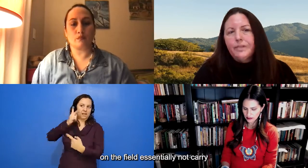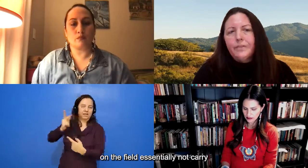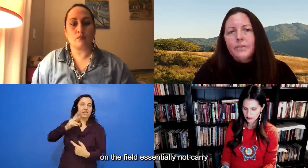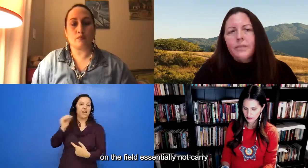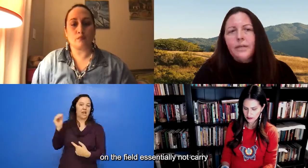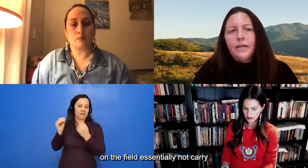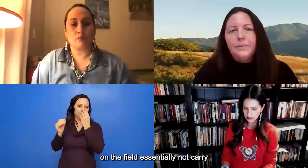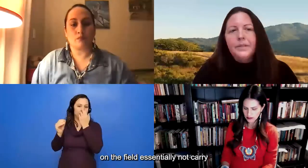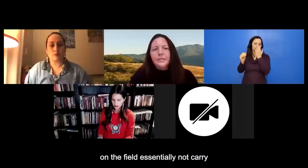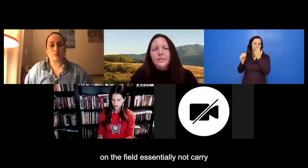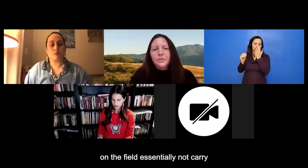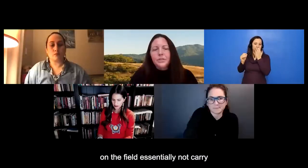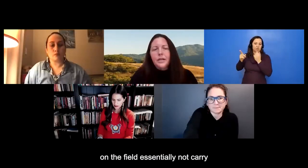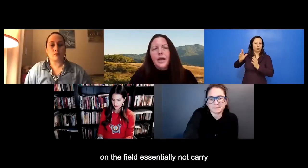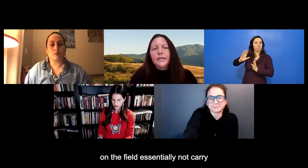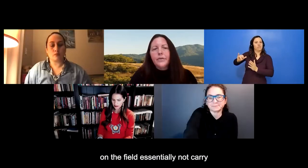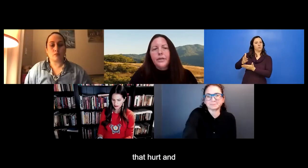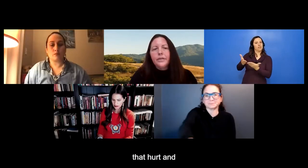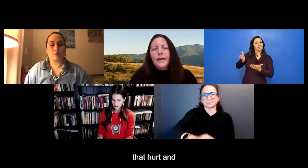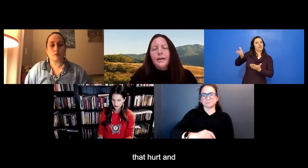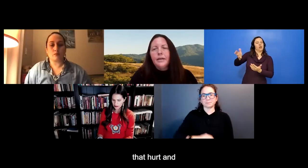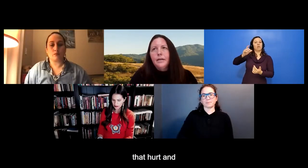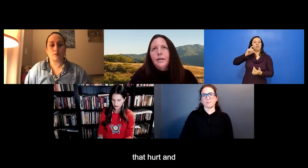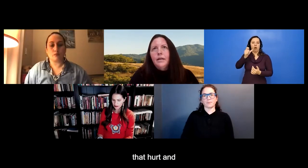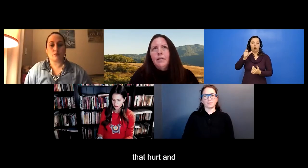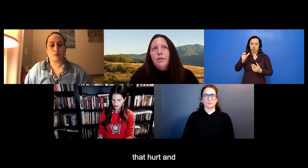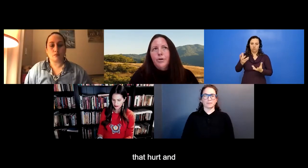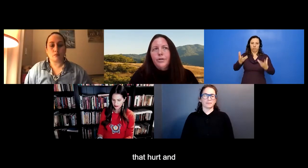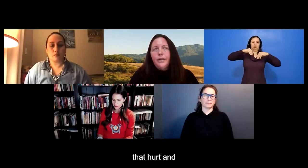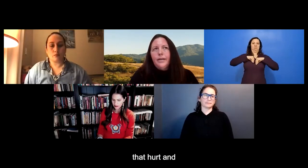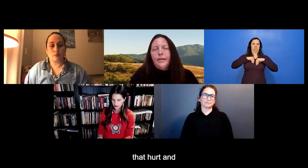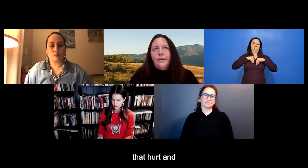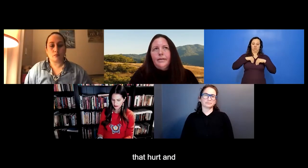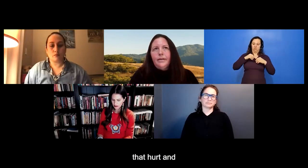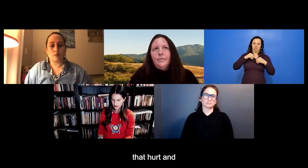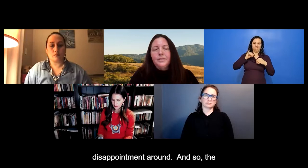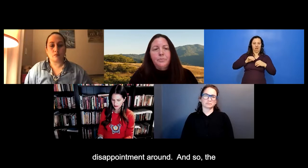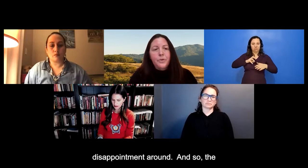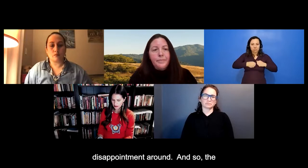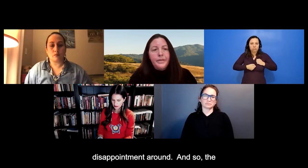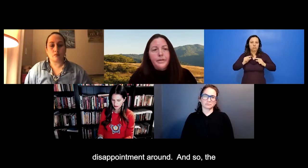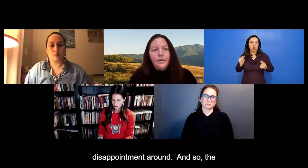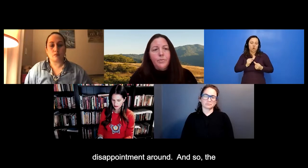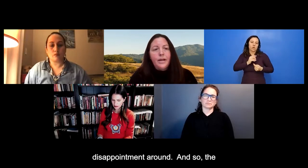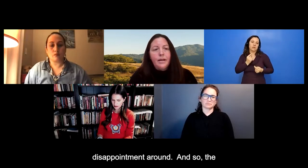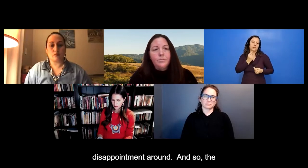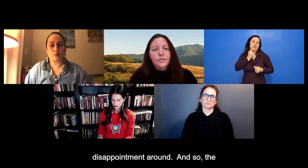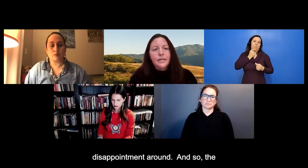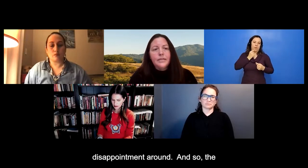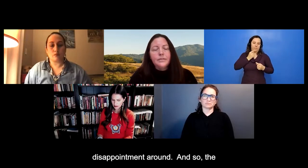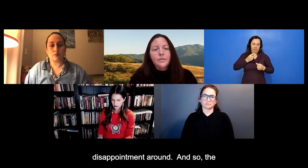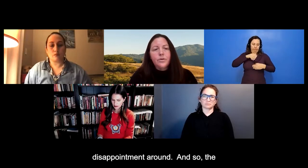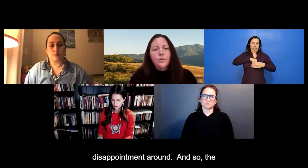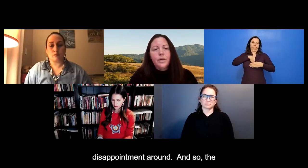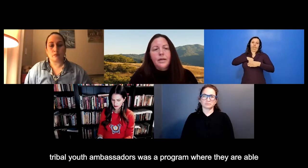on the field, essentially not carry that hurt and disappointment around.